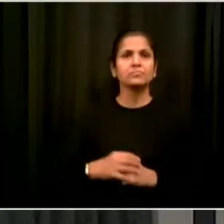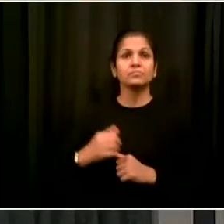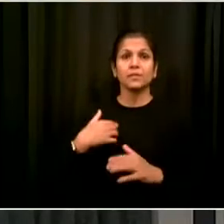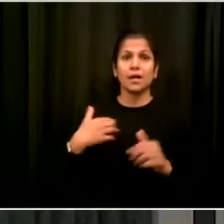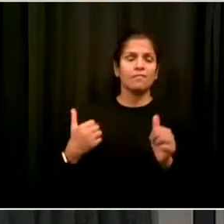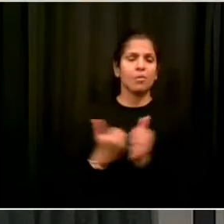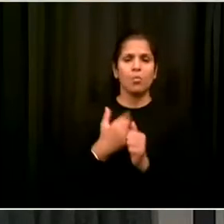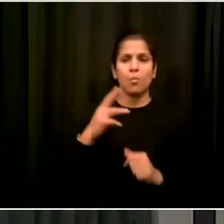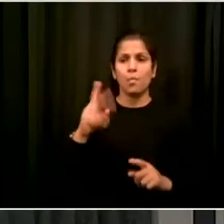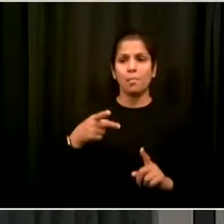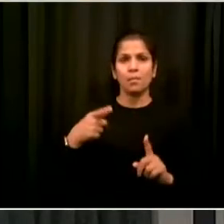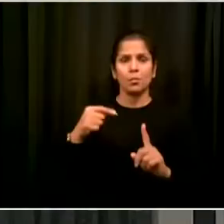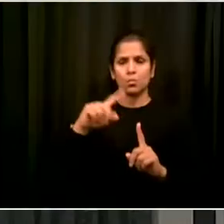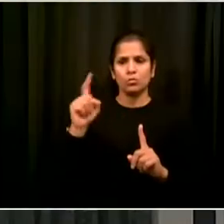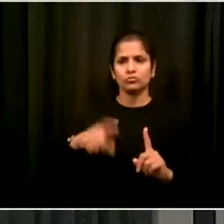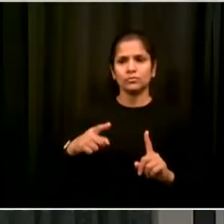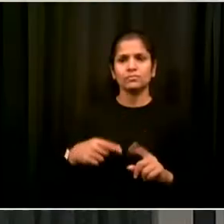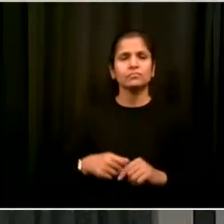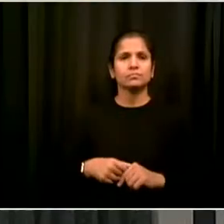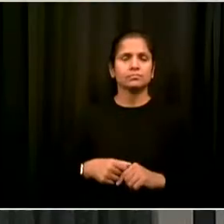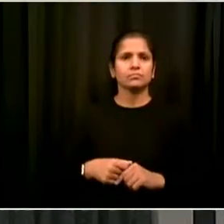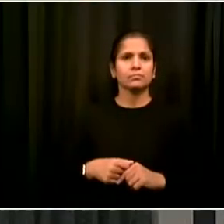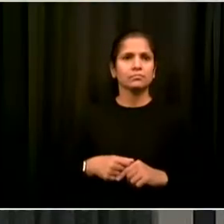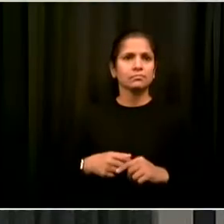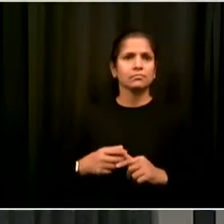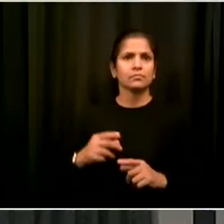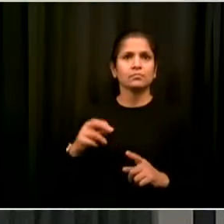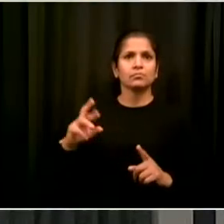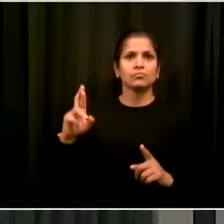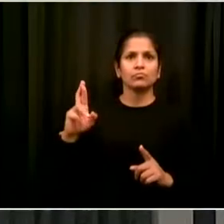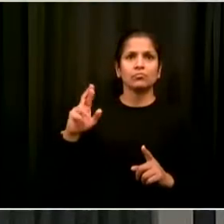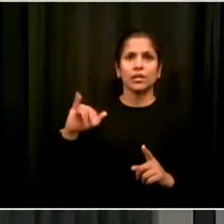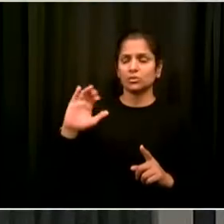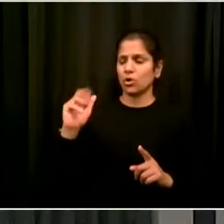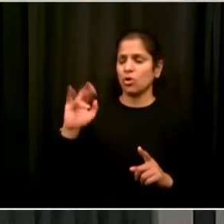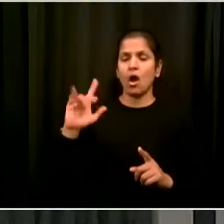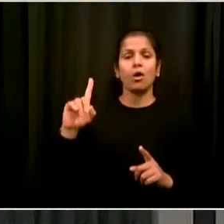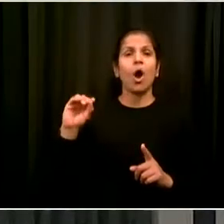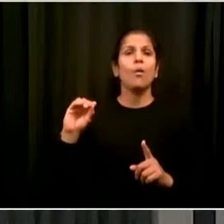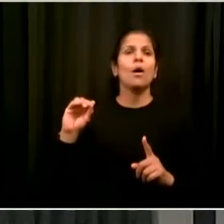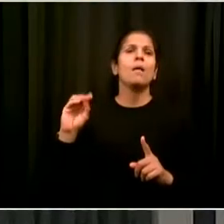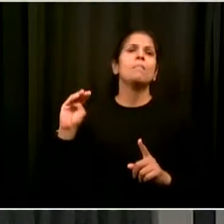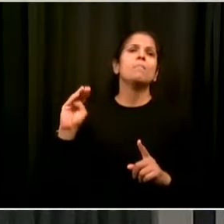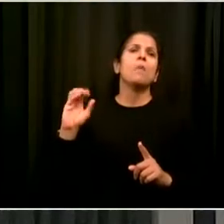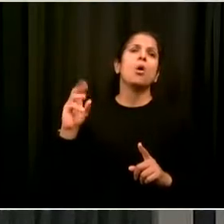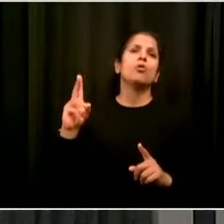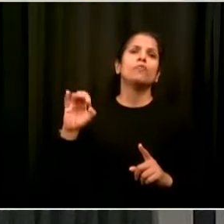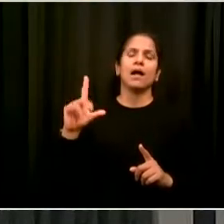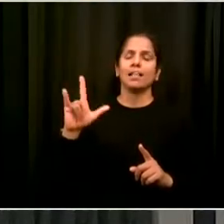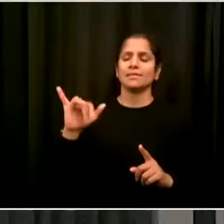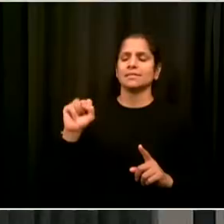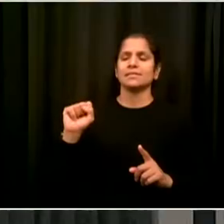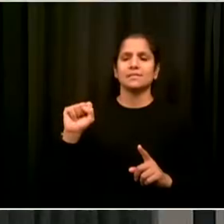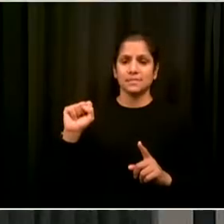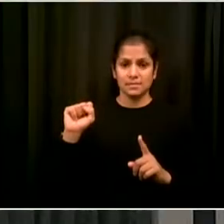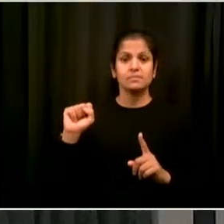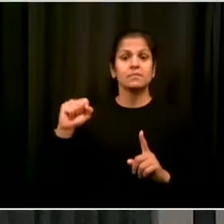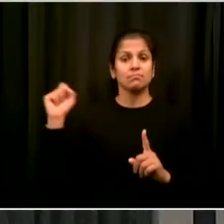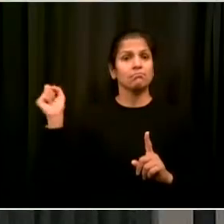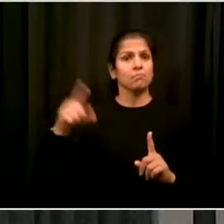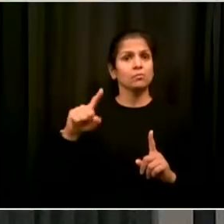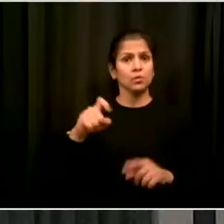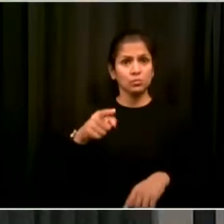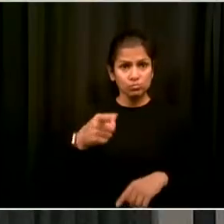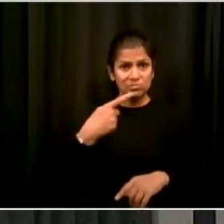he had a series of laudatory job performances, and yet you continue to say he was sacked for not doing his job well. Can you square that circle for